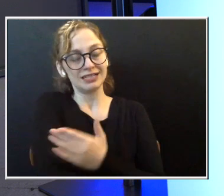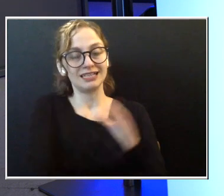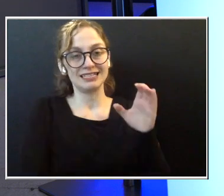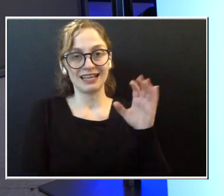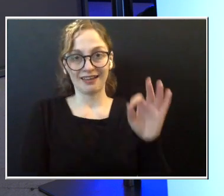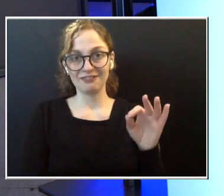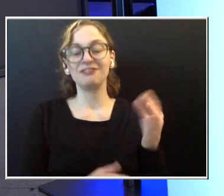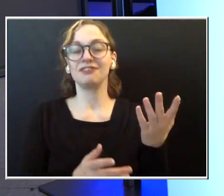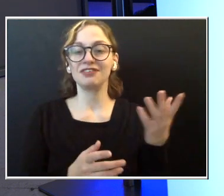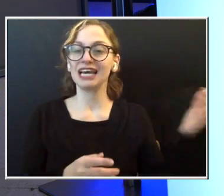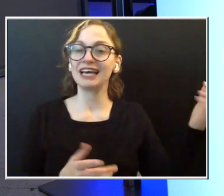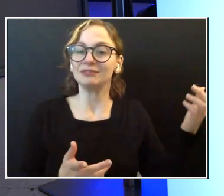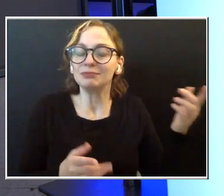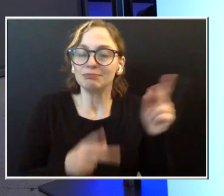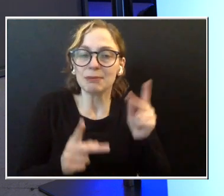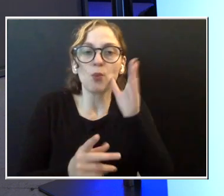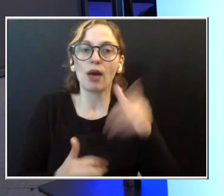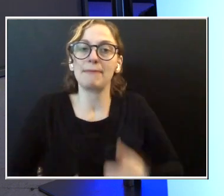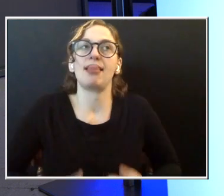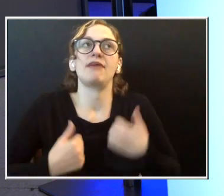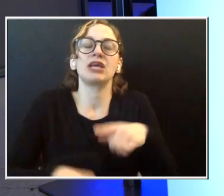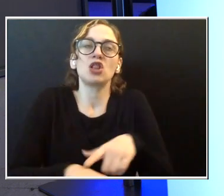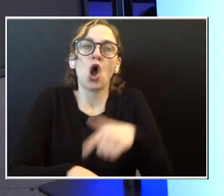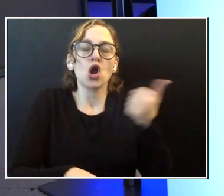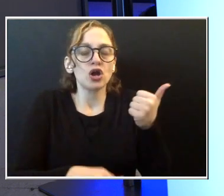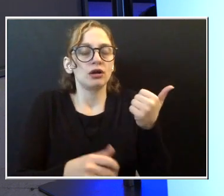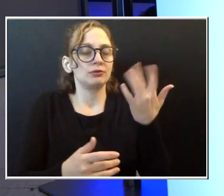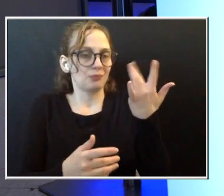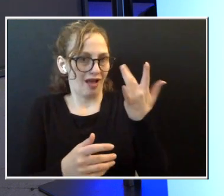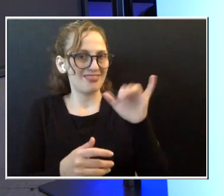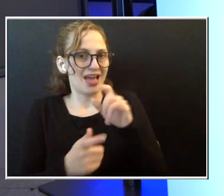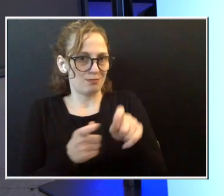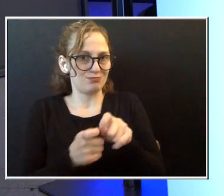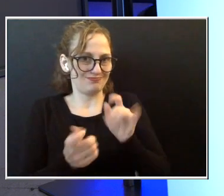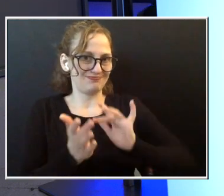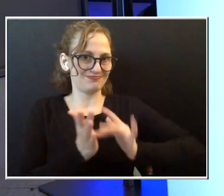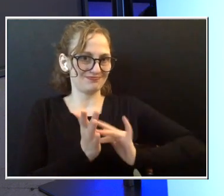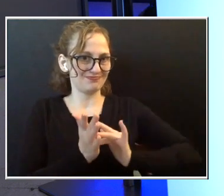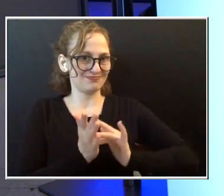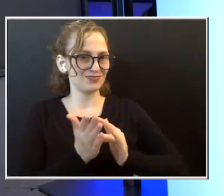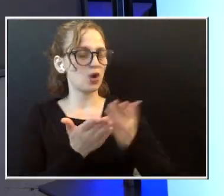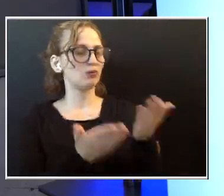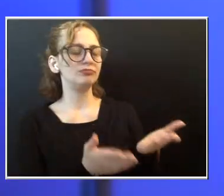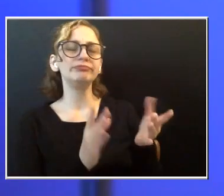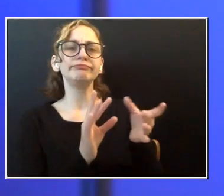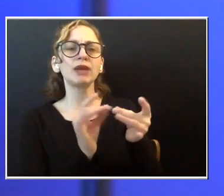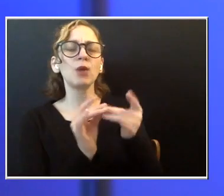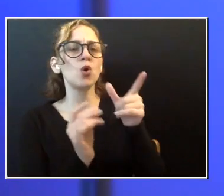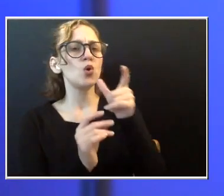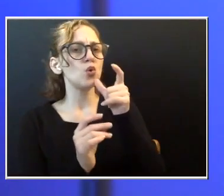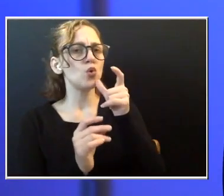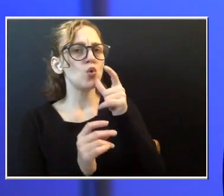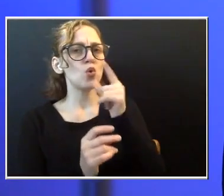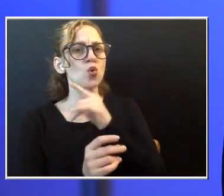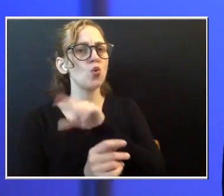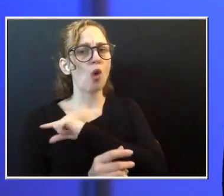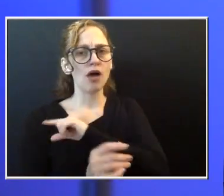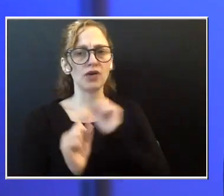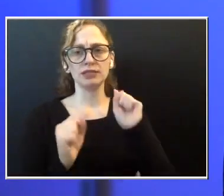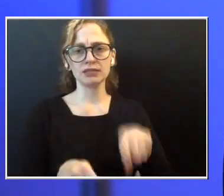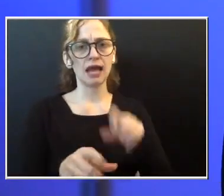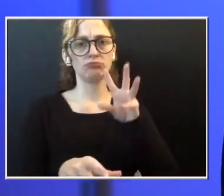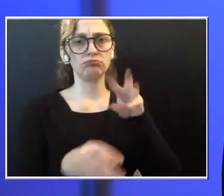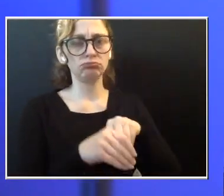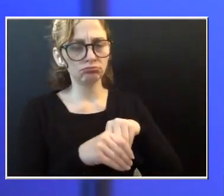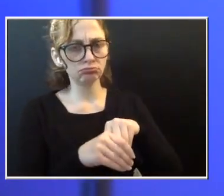is it important? We talked about the diversity of our population. Talk to us a little bit. Who's going to be eligible? Anyone is eligible. Anyone can cool. participate. I think